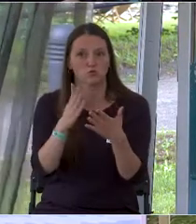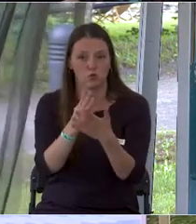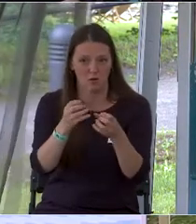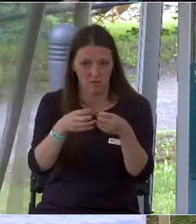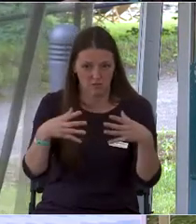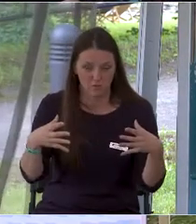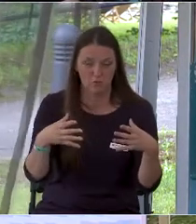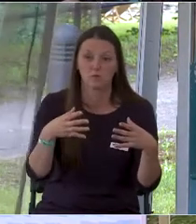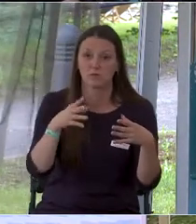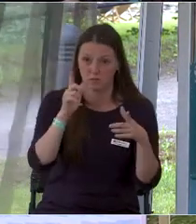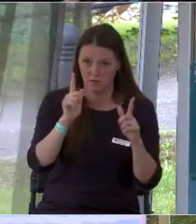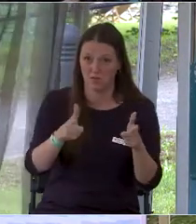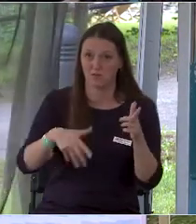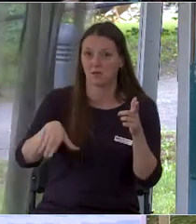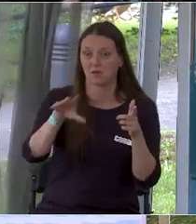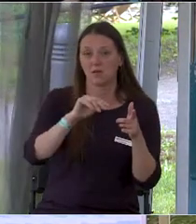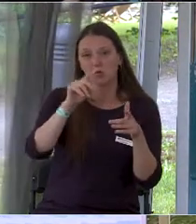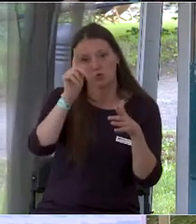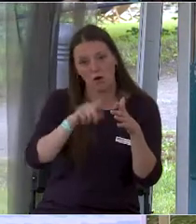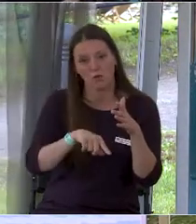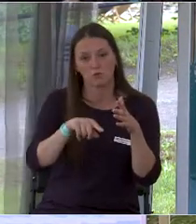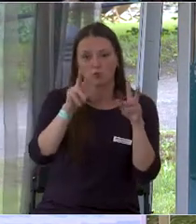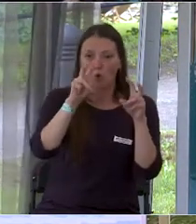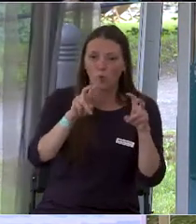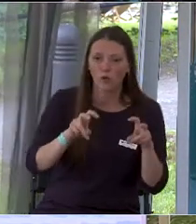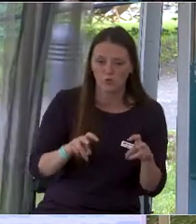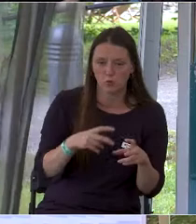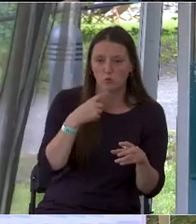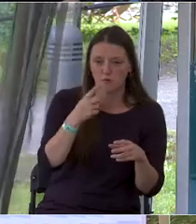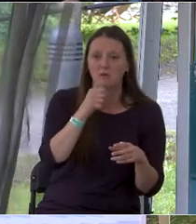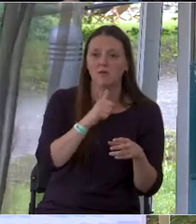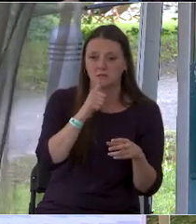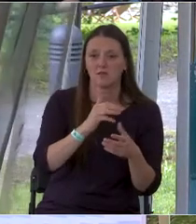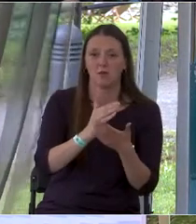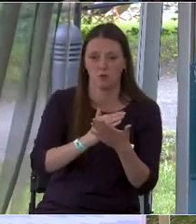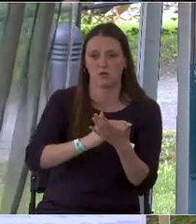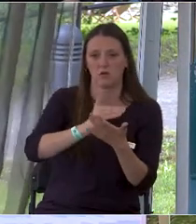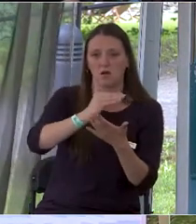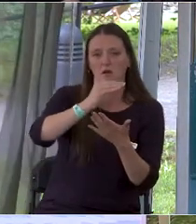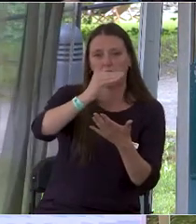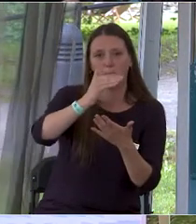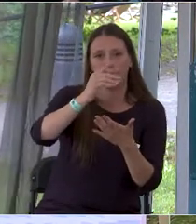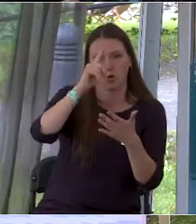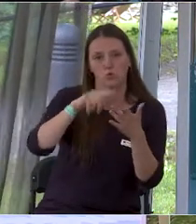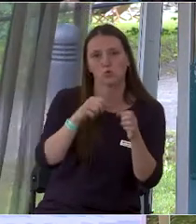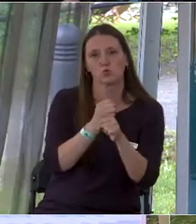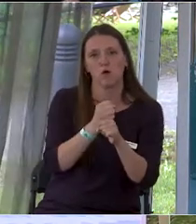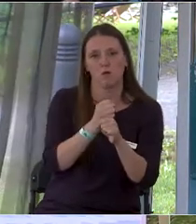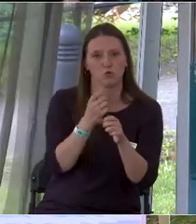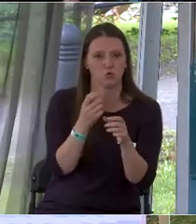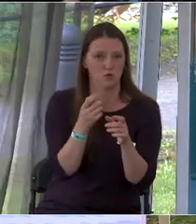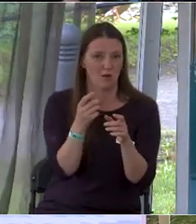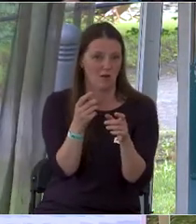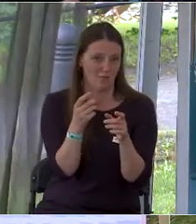high social trust levels, and also not that bad in terms of political trust. So that led me to question maybe what